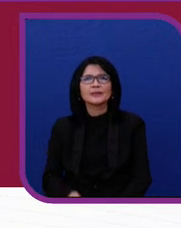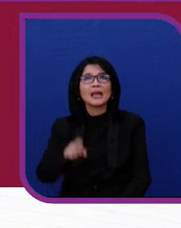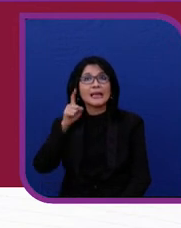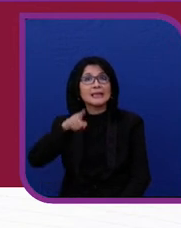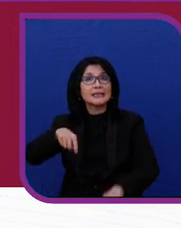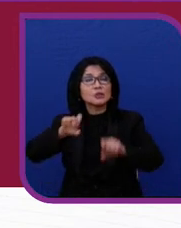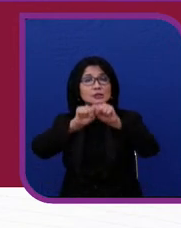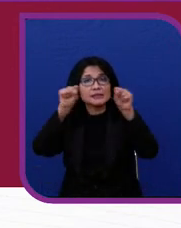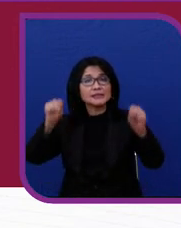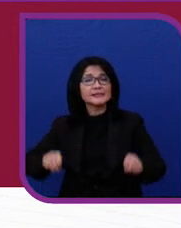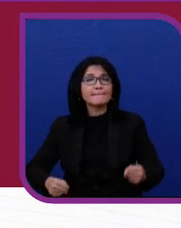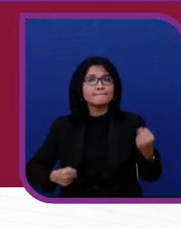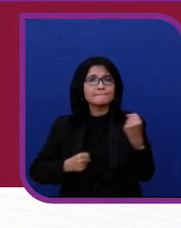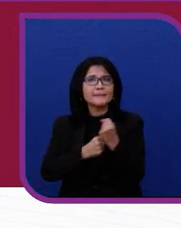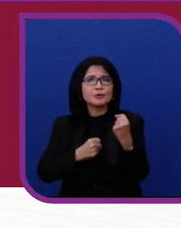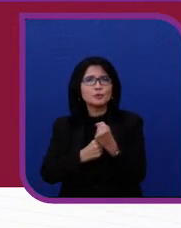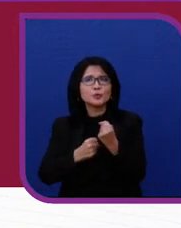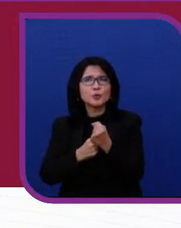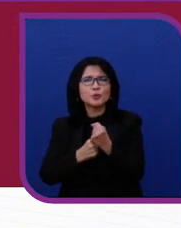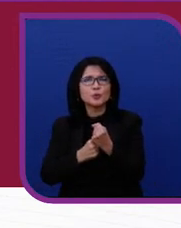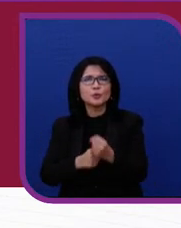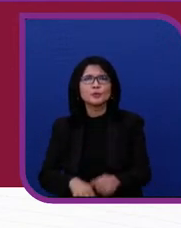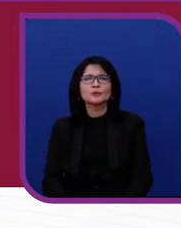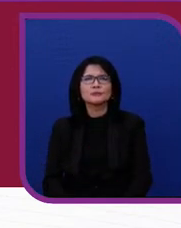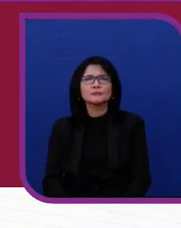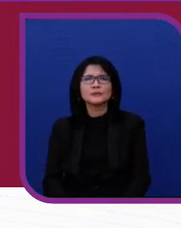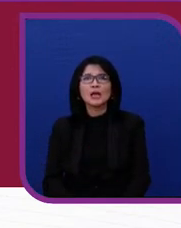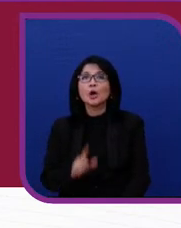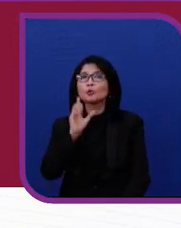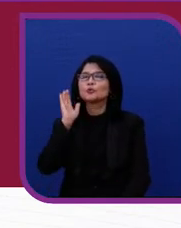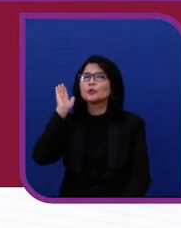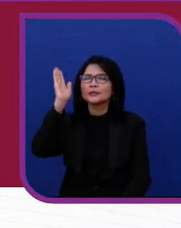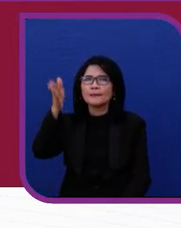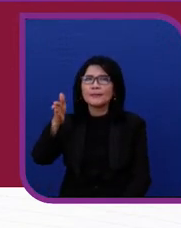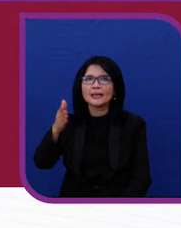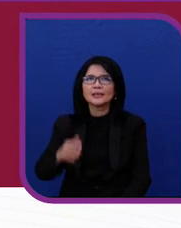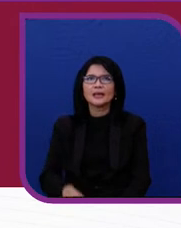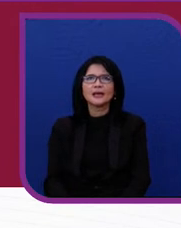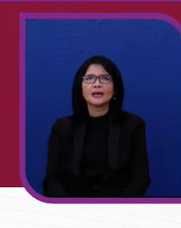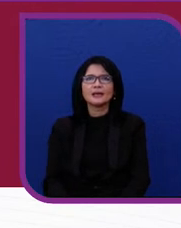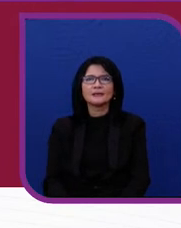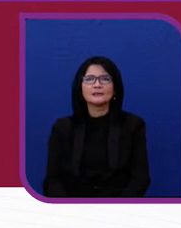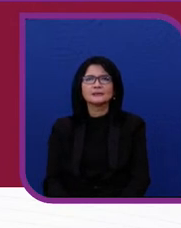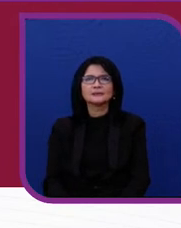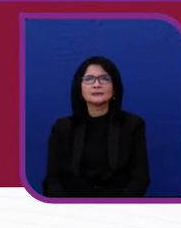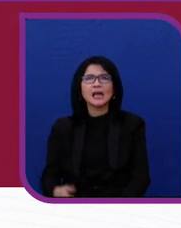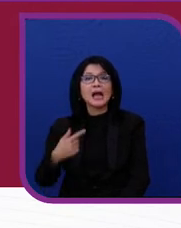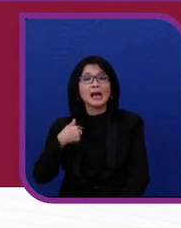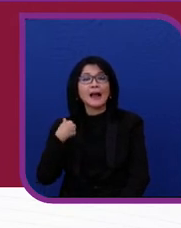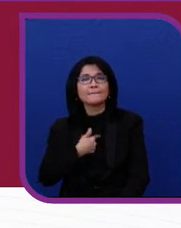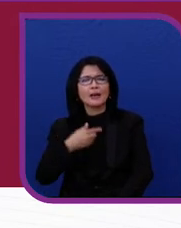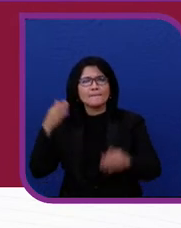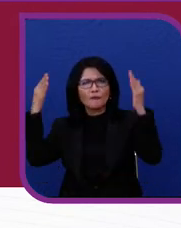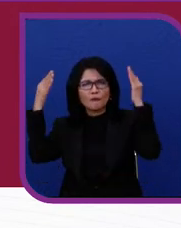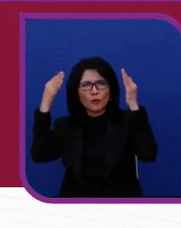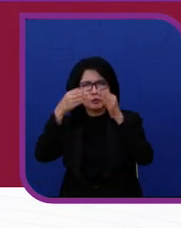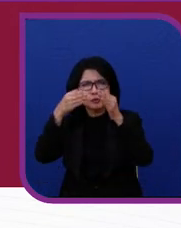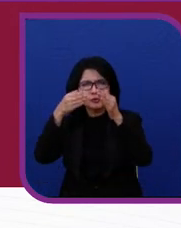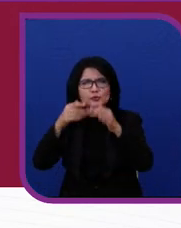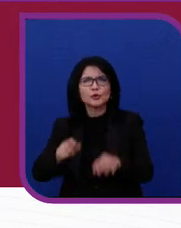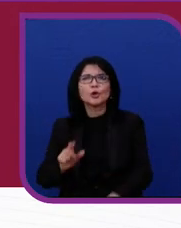best the smartphone and going forward I tried to focus on earth Ki